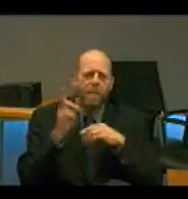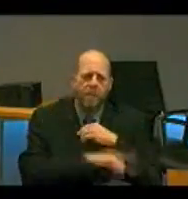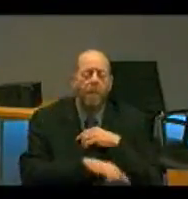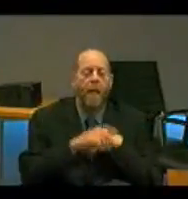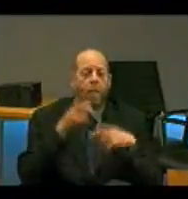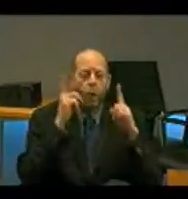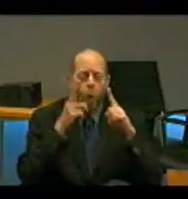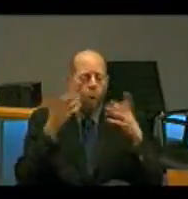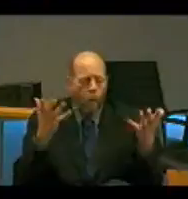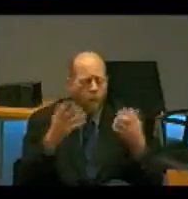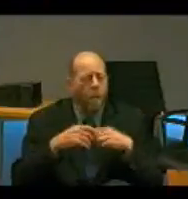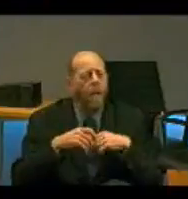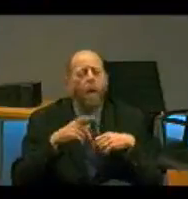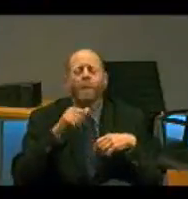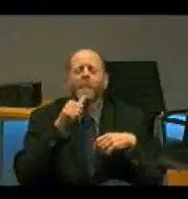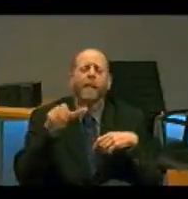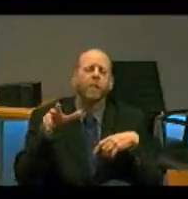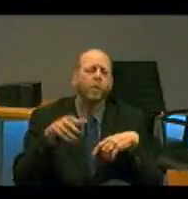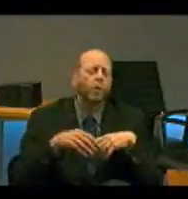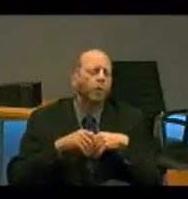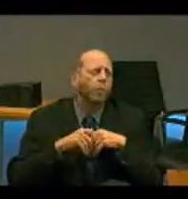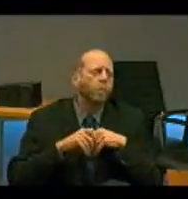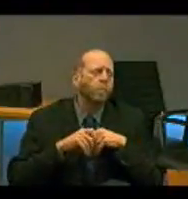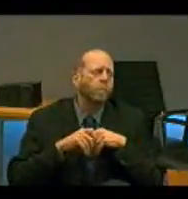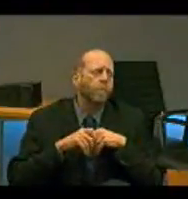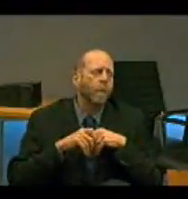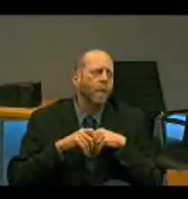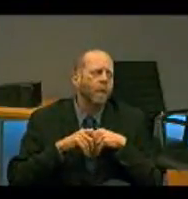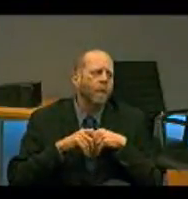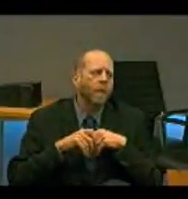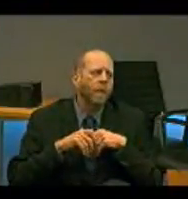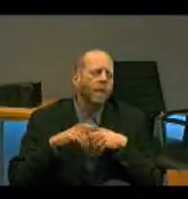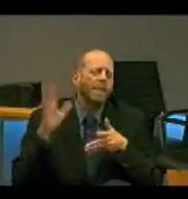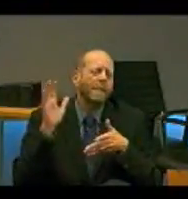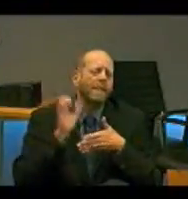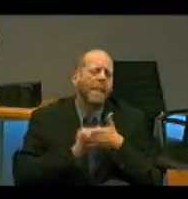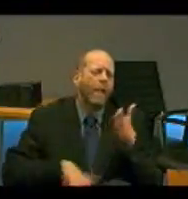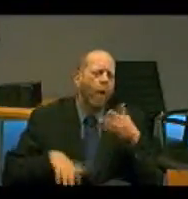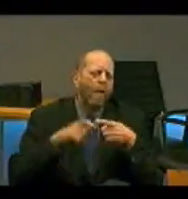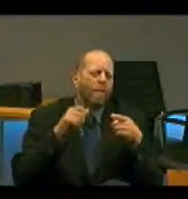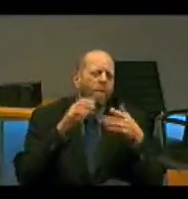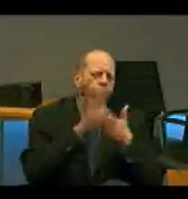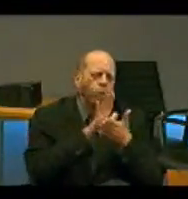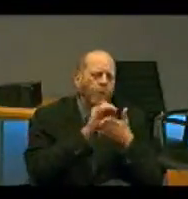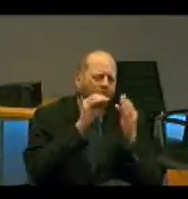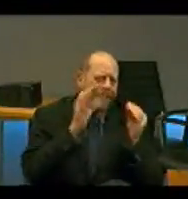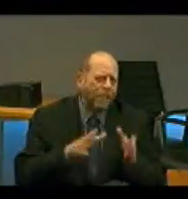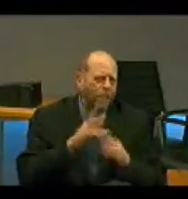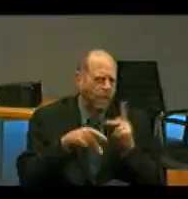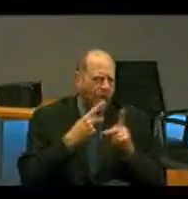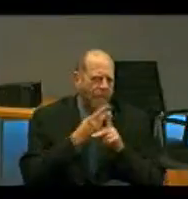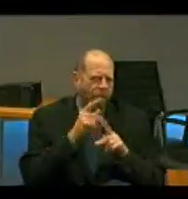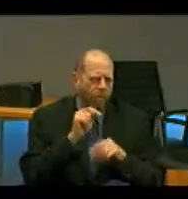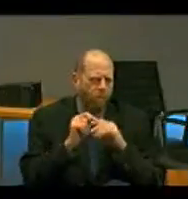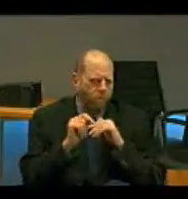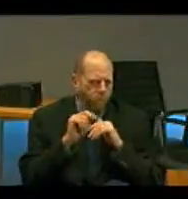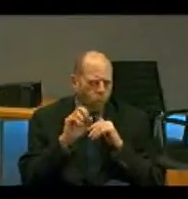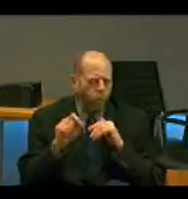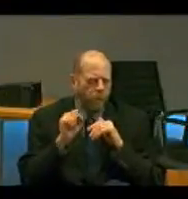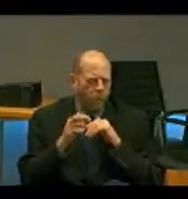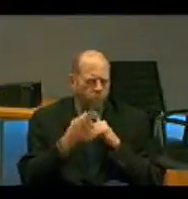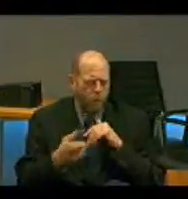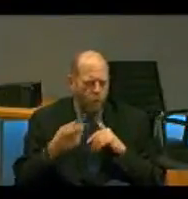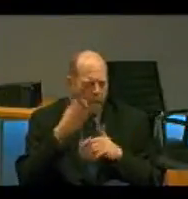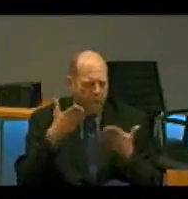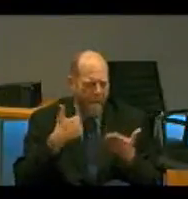goal was not to take away from schools and teachers the kinds of tools and resources they may have